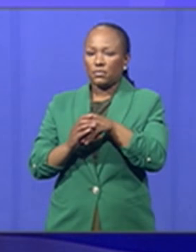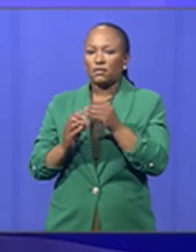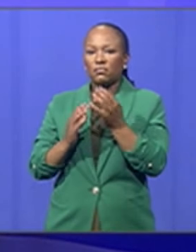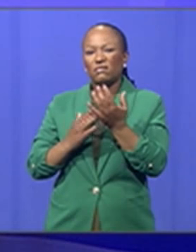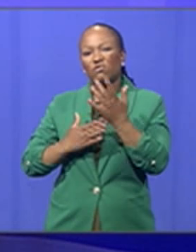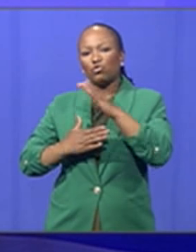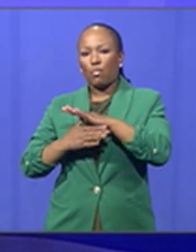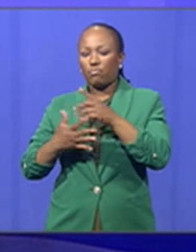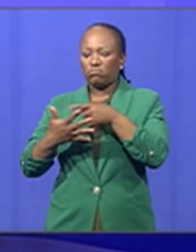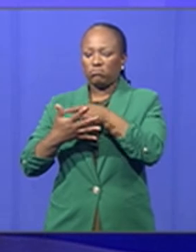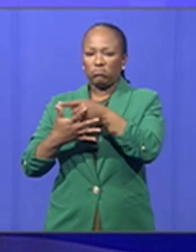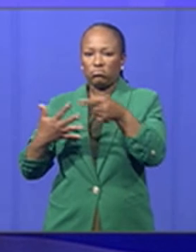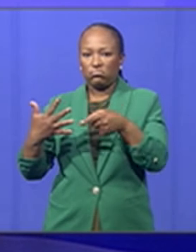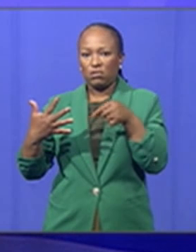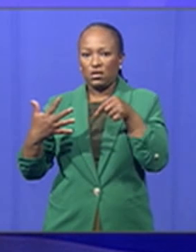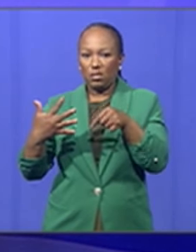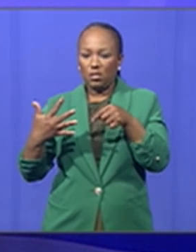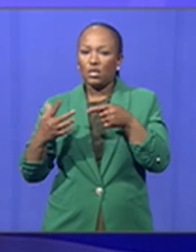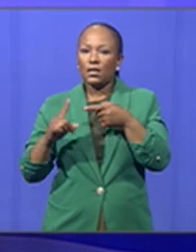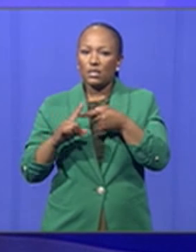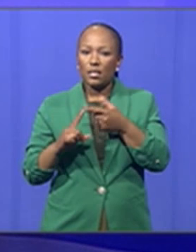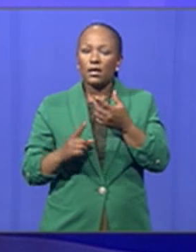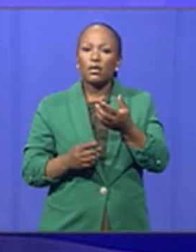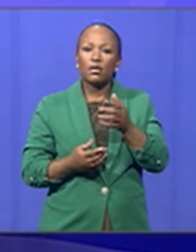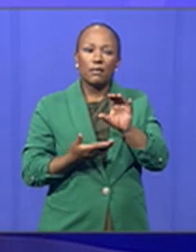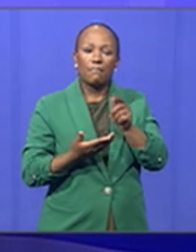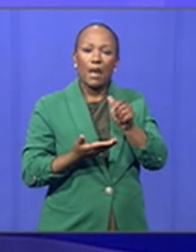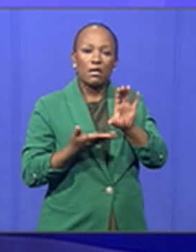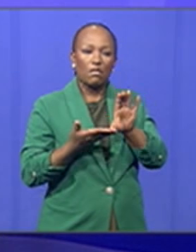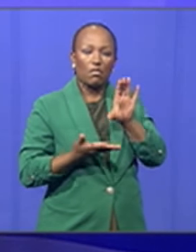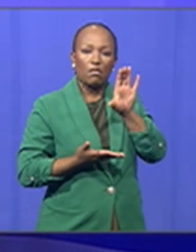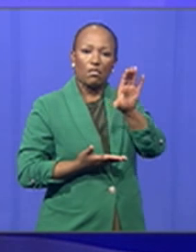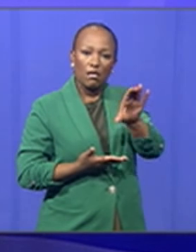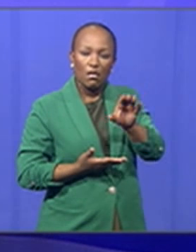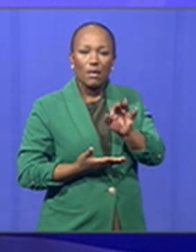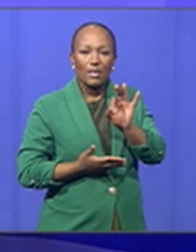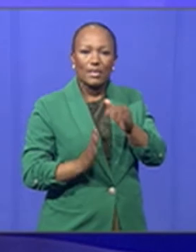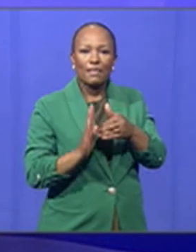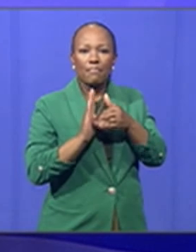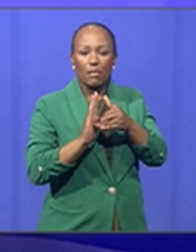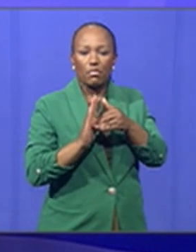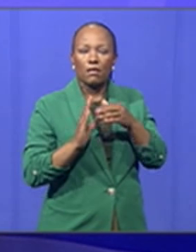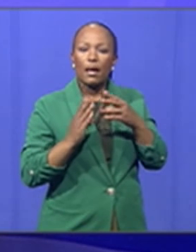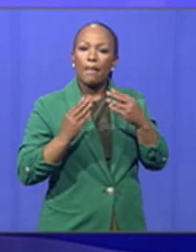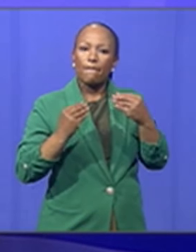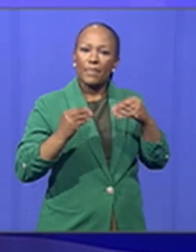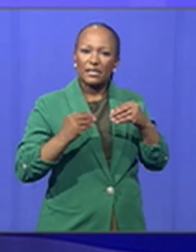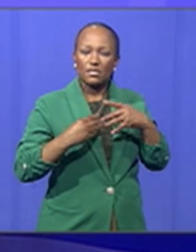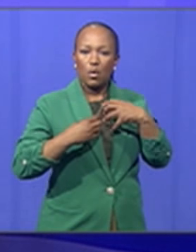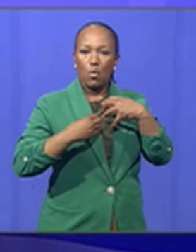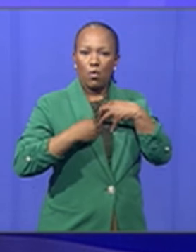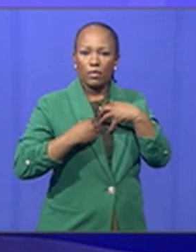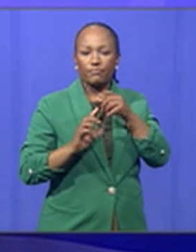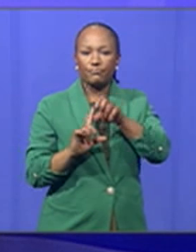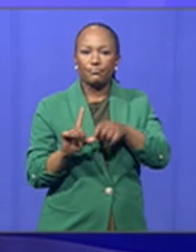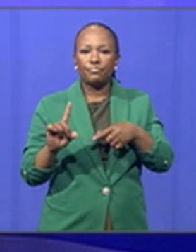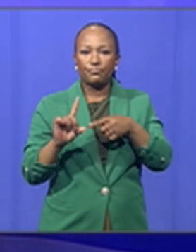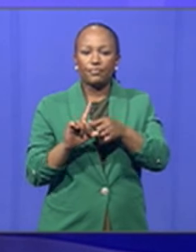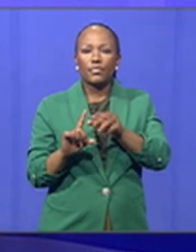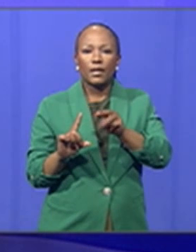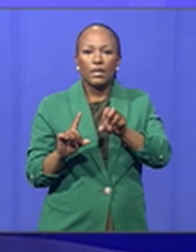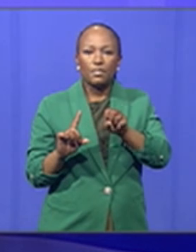rometše bohlatse bja tefo ya diranta tše dimilione tše 3 go yo e bego e le rakgwebo ebile e le raditekisi Muhujothan Mswazi Msibi.